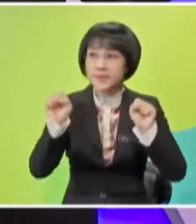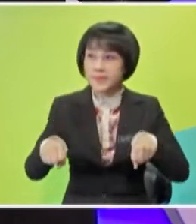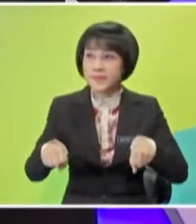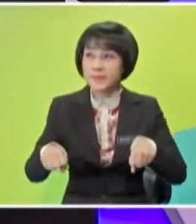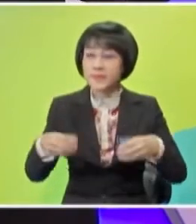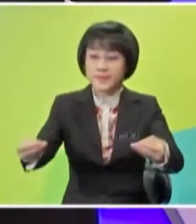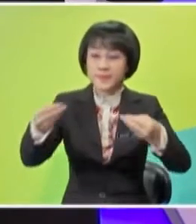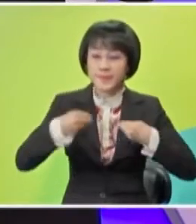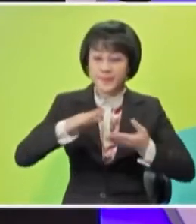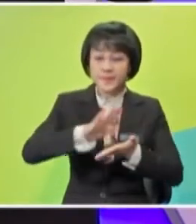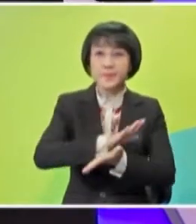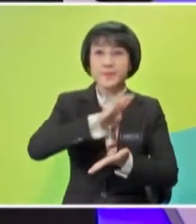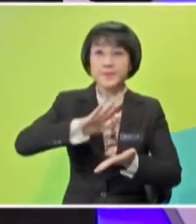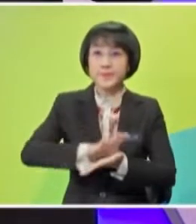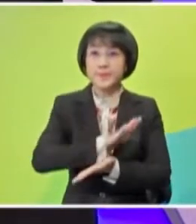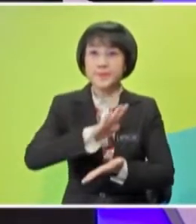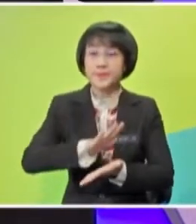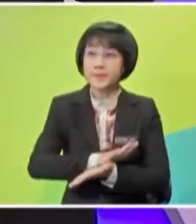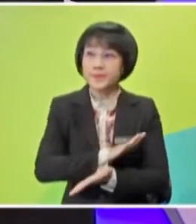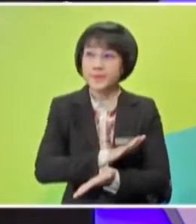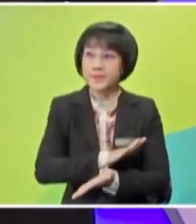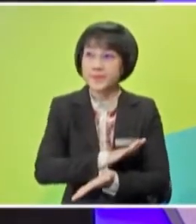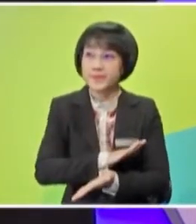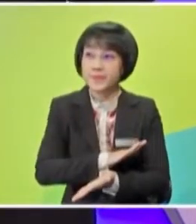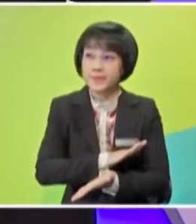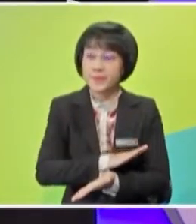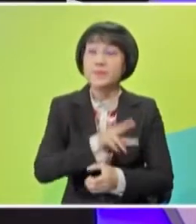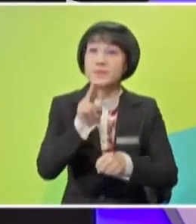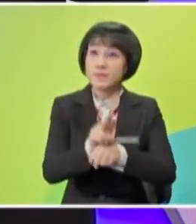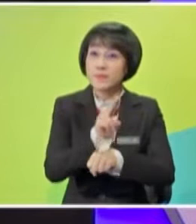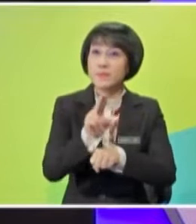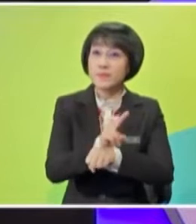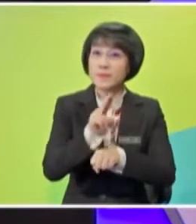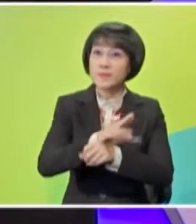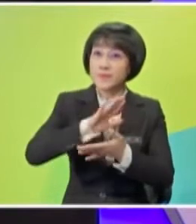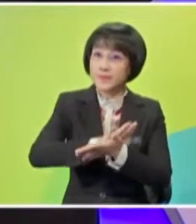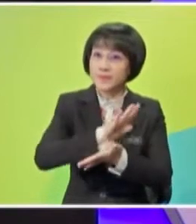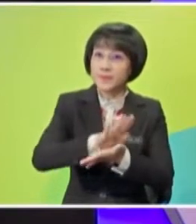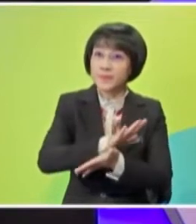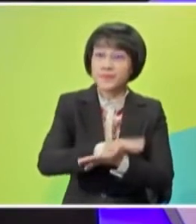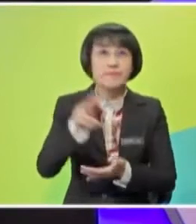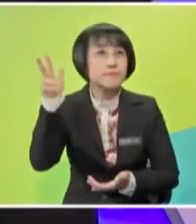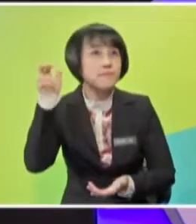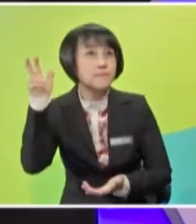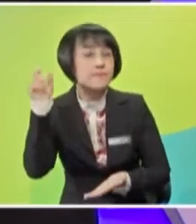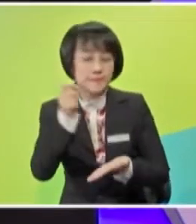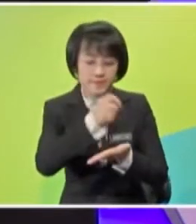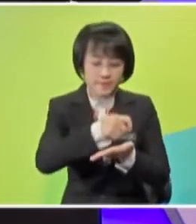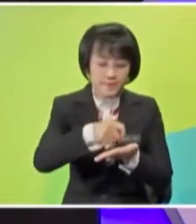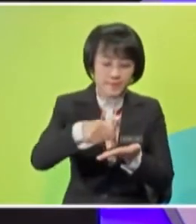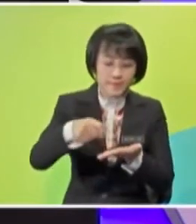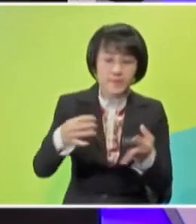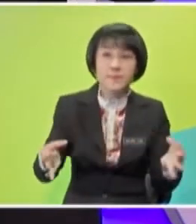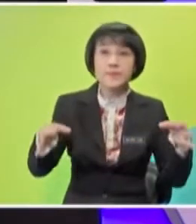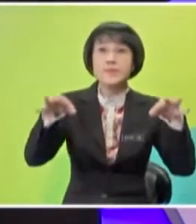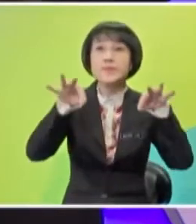right? So why don't we make use of the paper that are with us, use pencil, take notes of the most